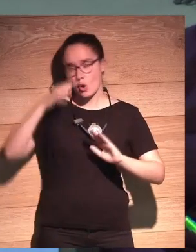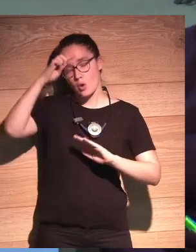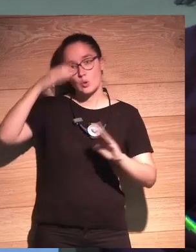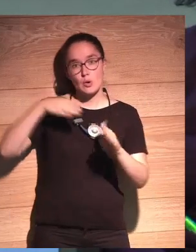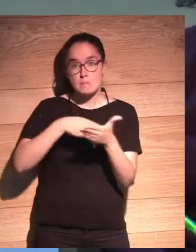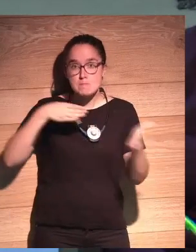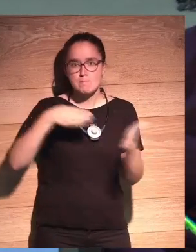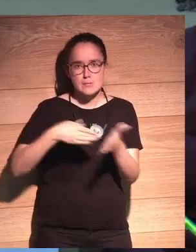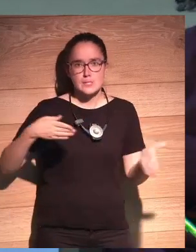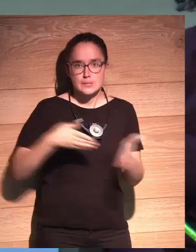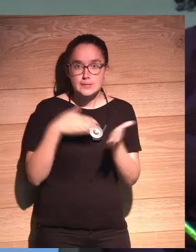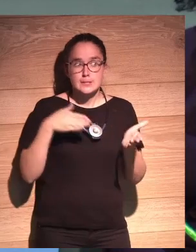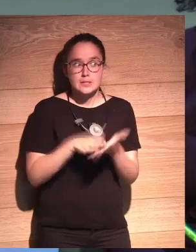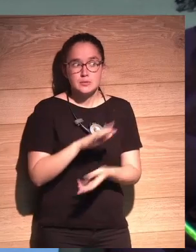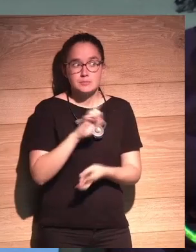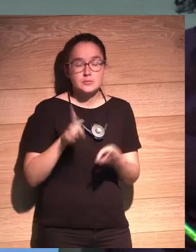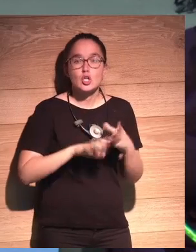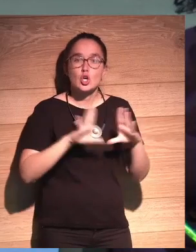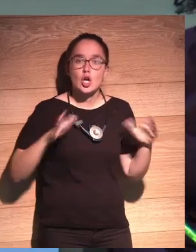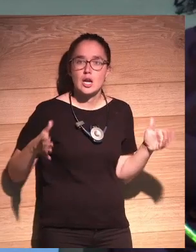social charges,